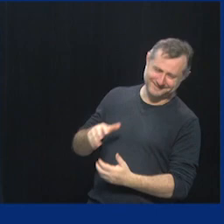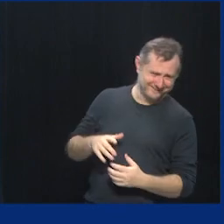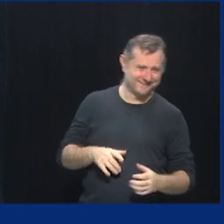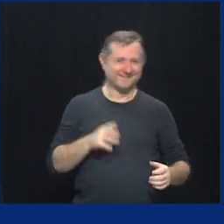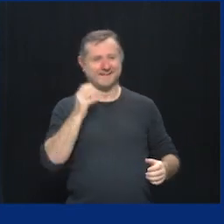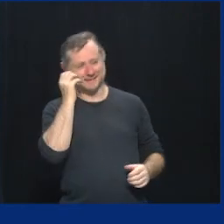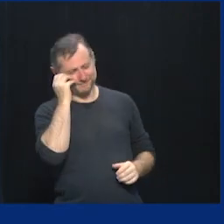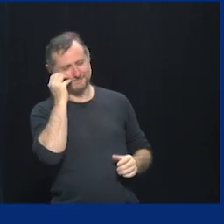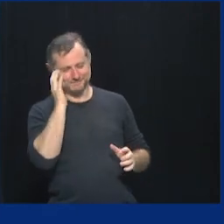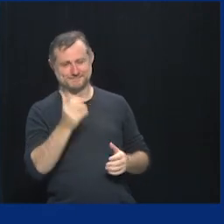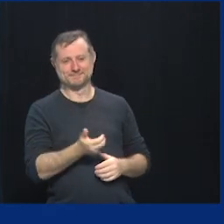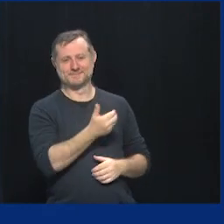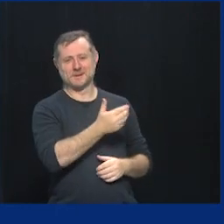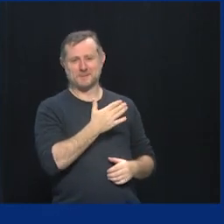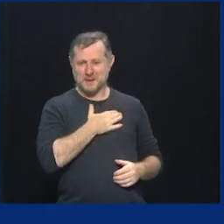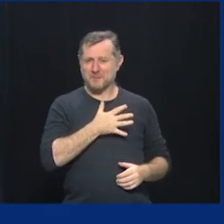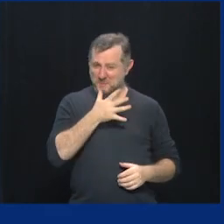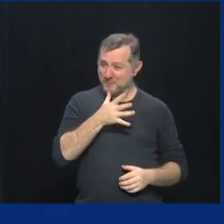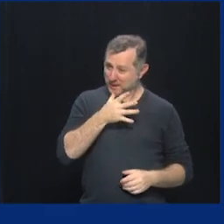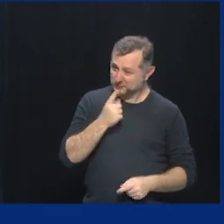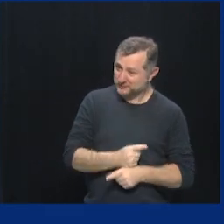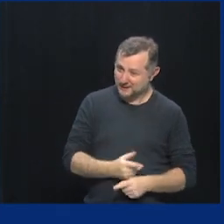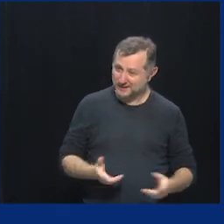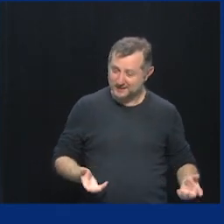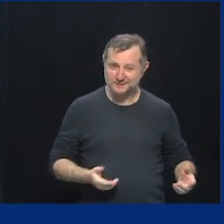it's my mother, right? So